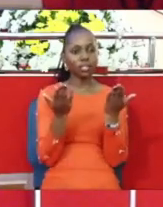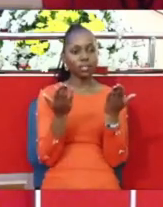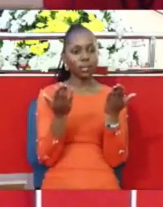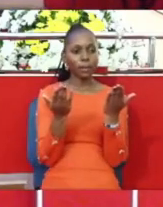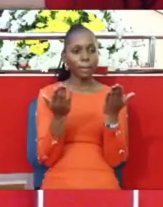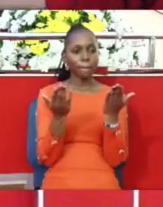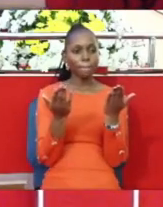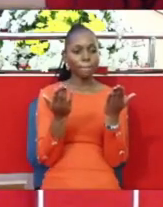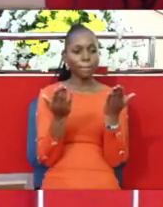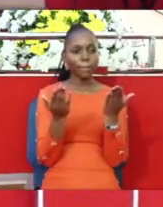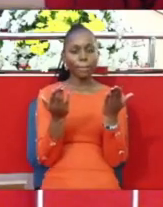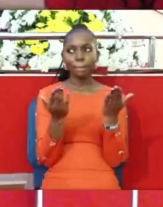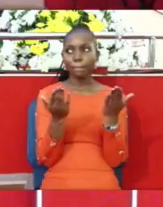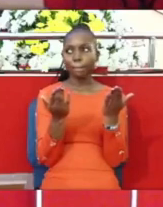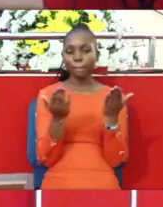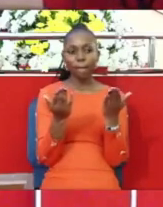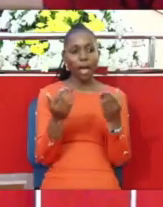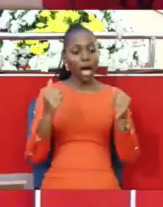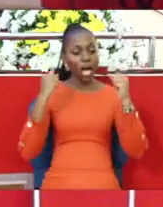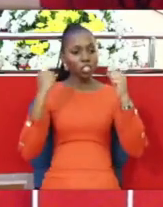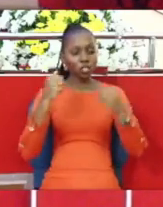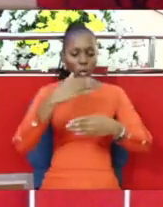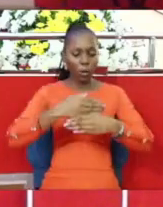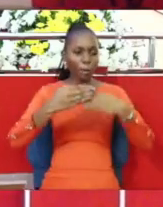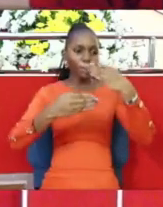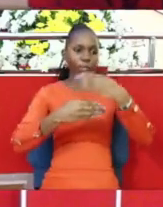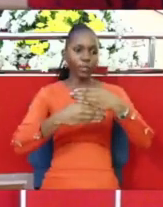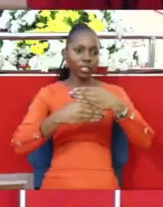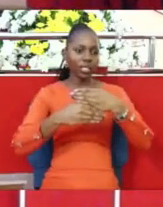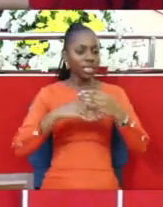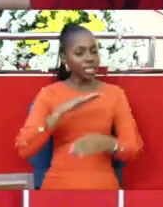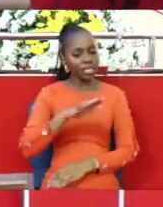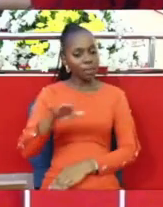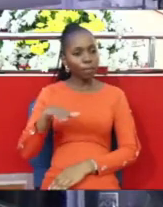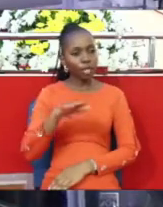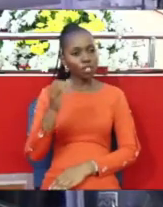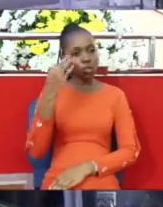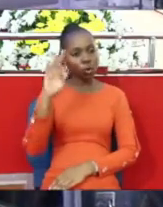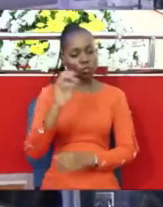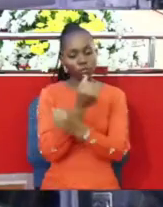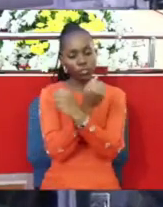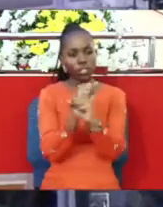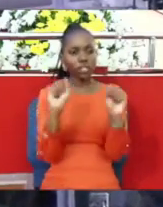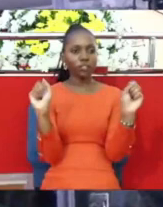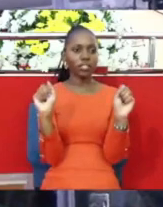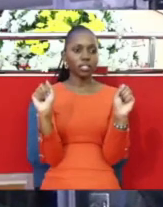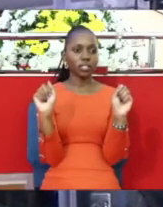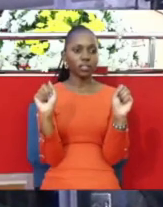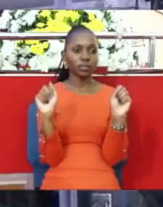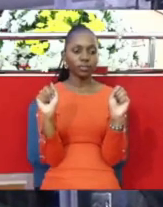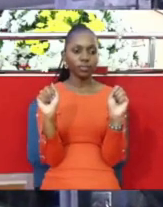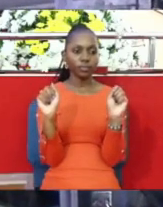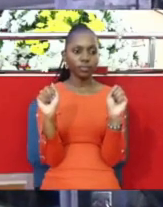Mnara ama ngome. Is an elevated tower. Ni mnara ulioinuliwa. A strong tower. Mnara ambao ni imara. Is a fortified